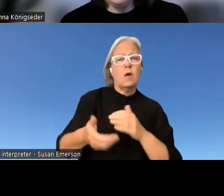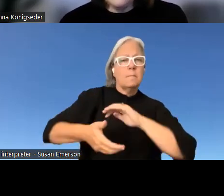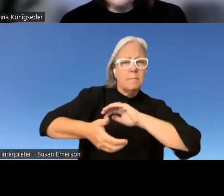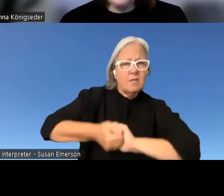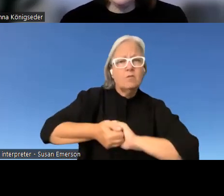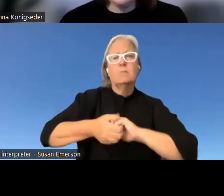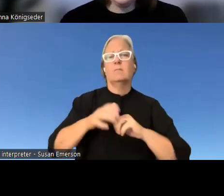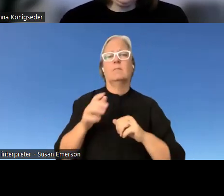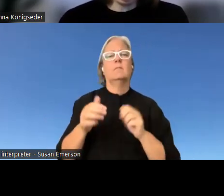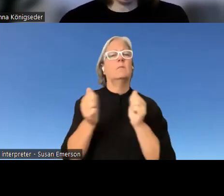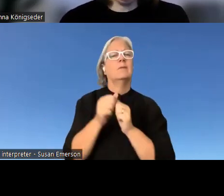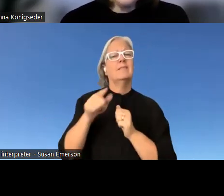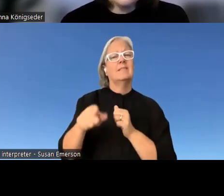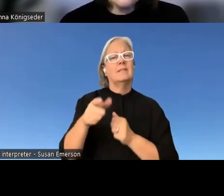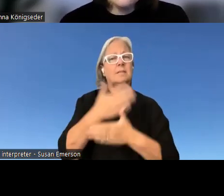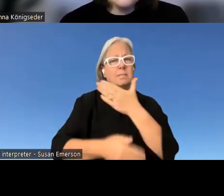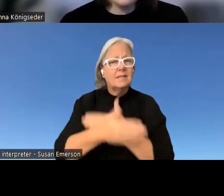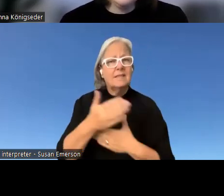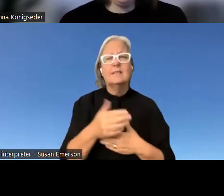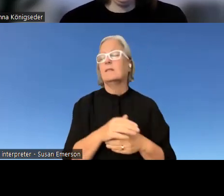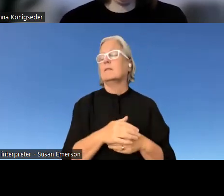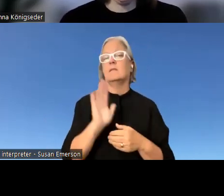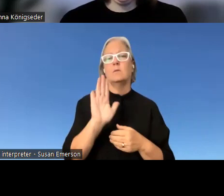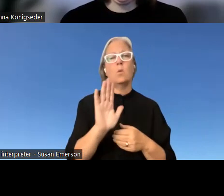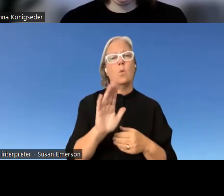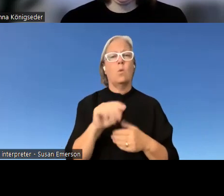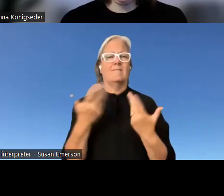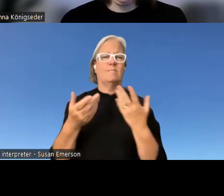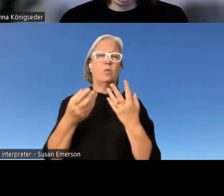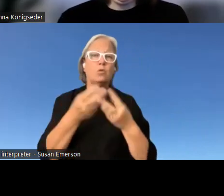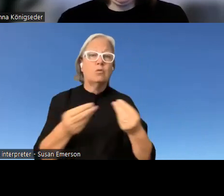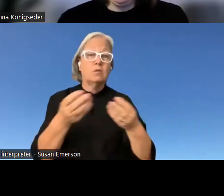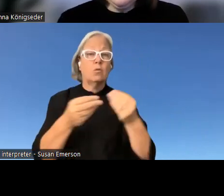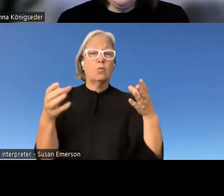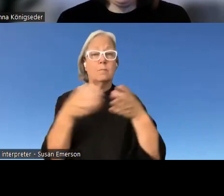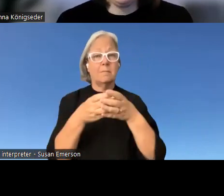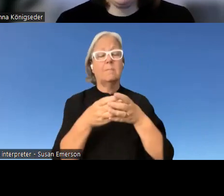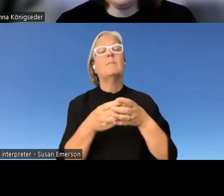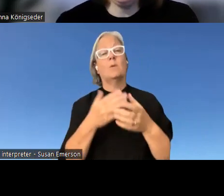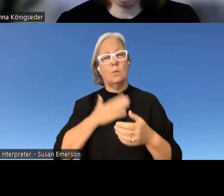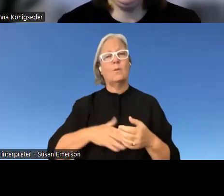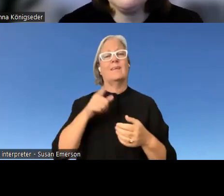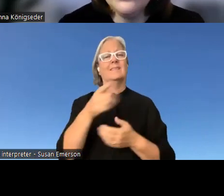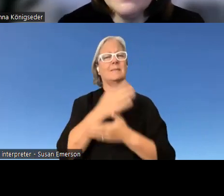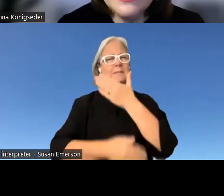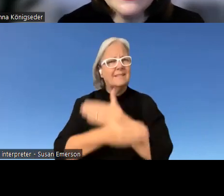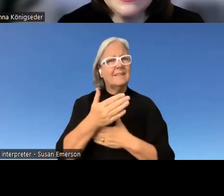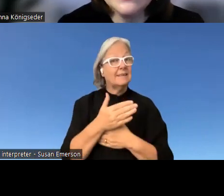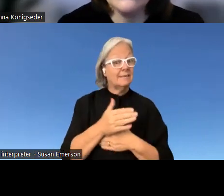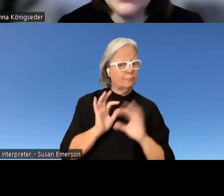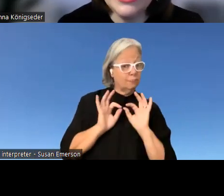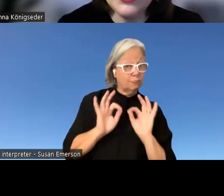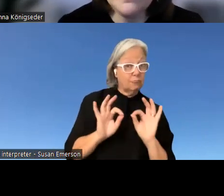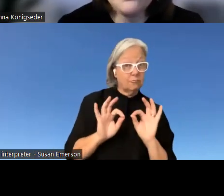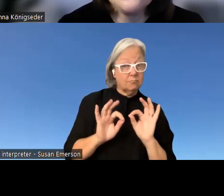Disability Employee Network, employee resource groups to really improve the organization's disability performance in recruitment